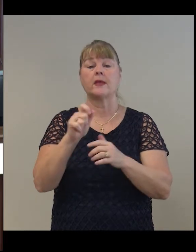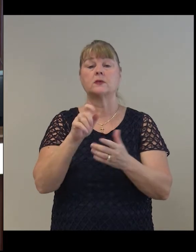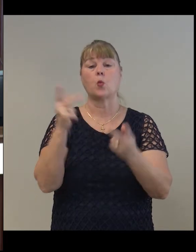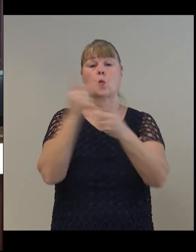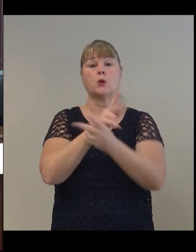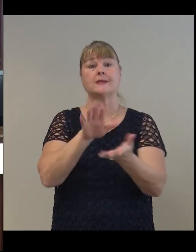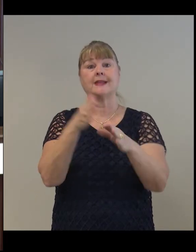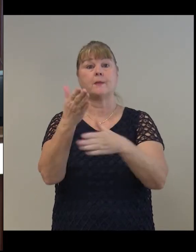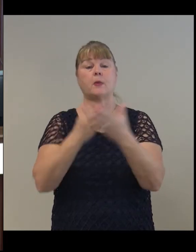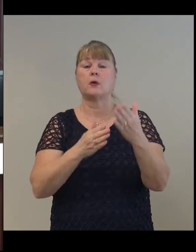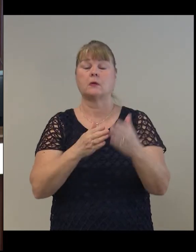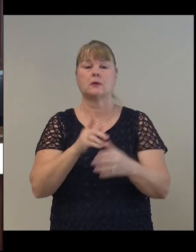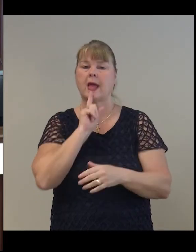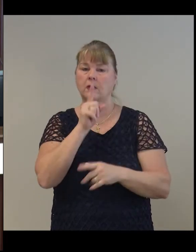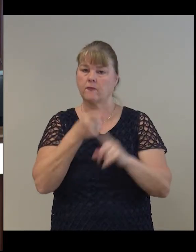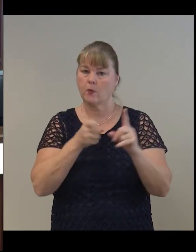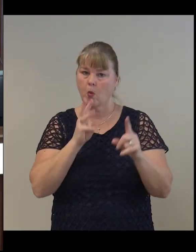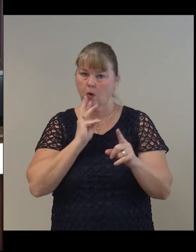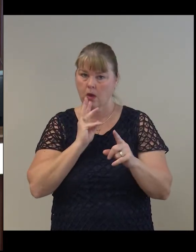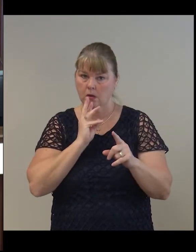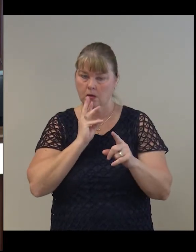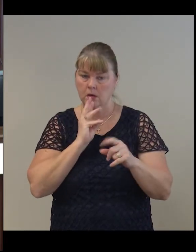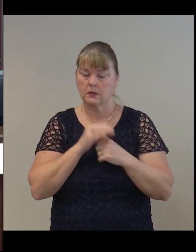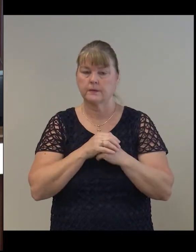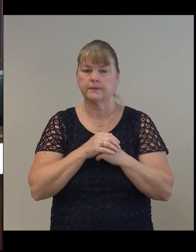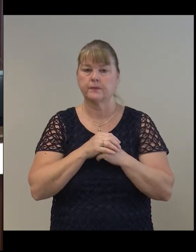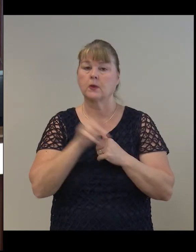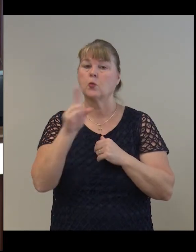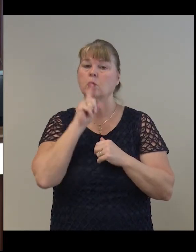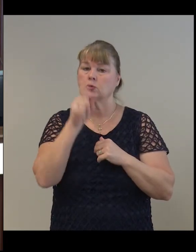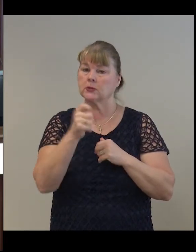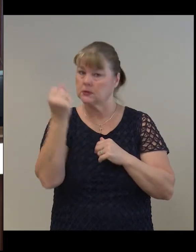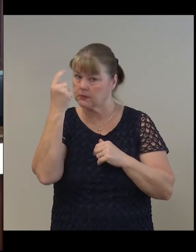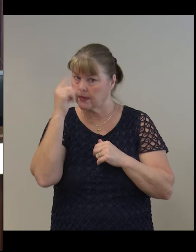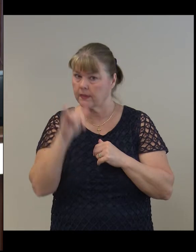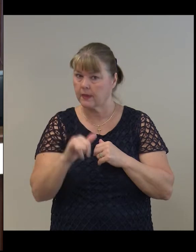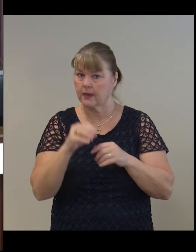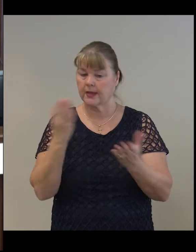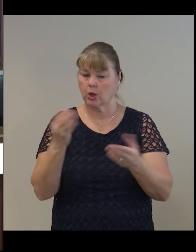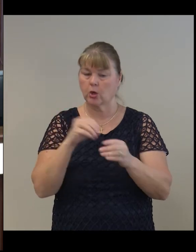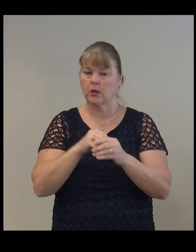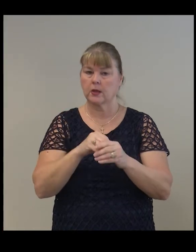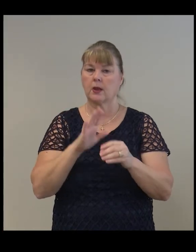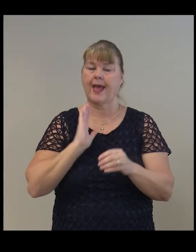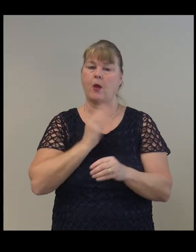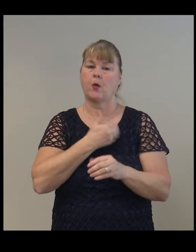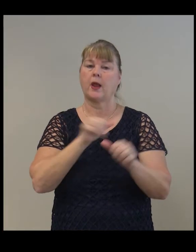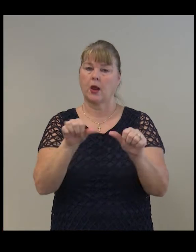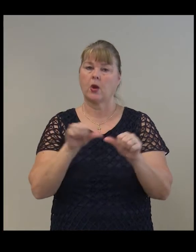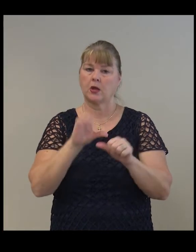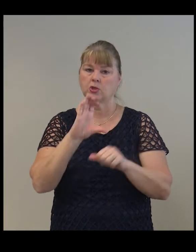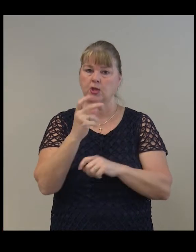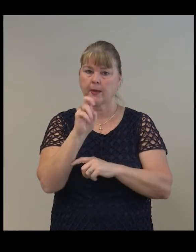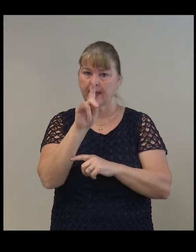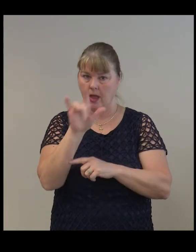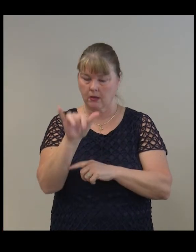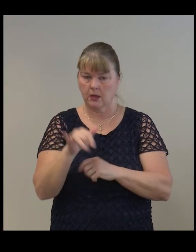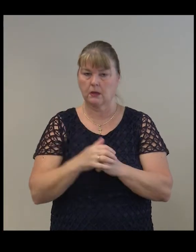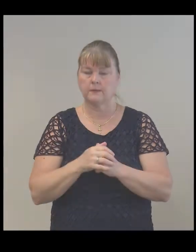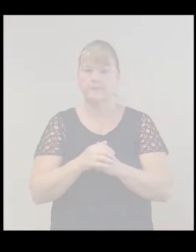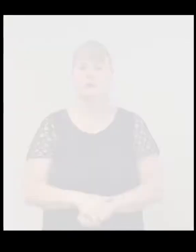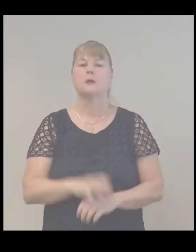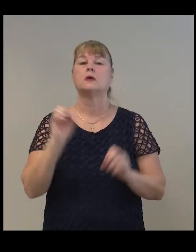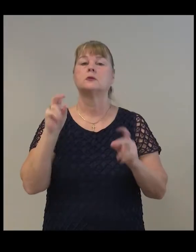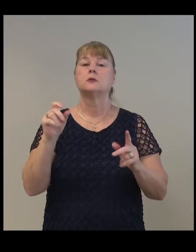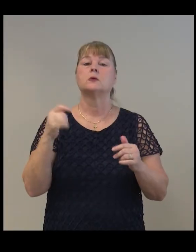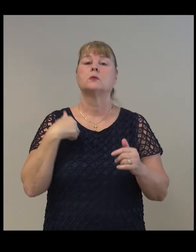but it's actually going to be water. And that's something that you really should understand here in Chatham County. All right, so we've